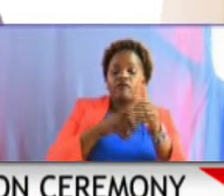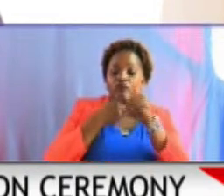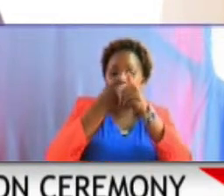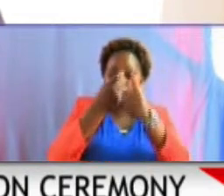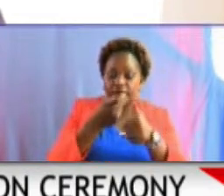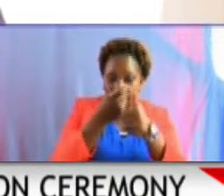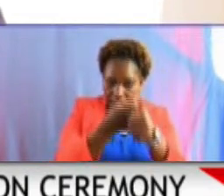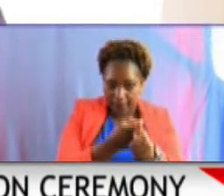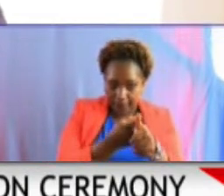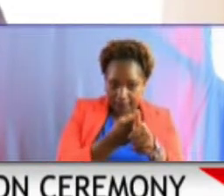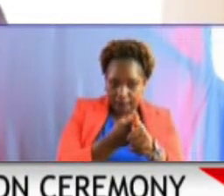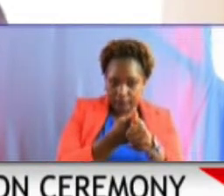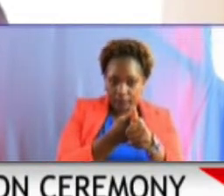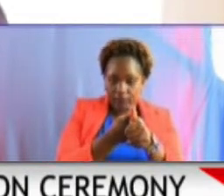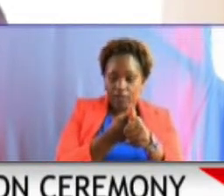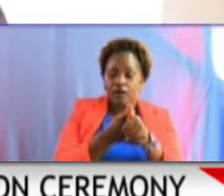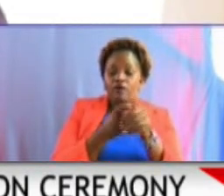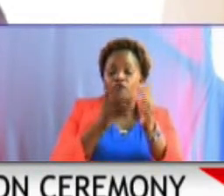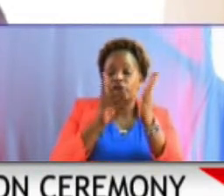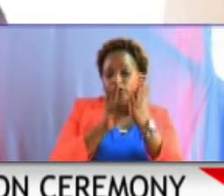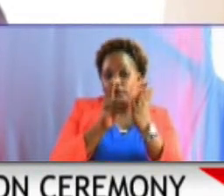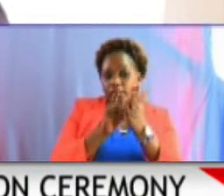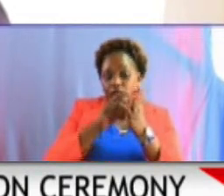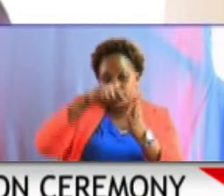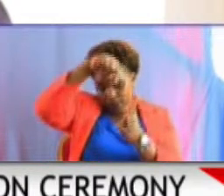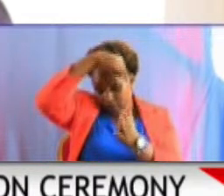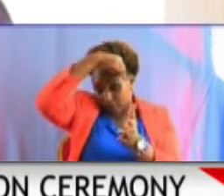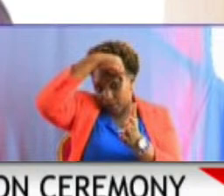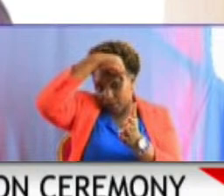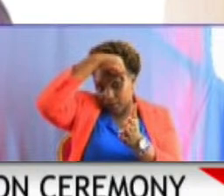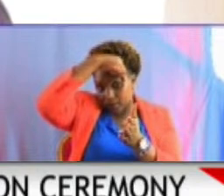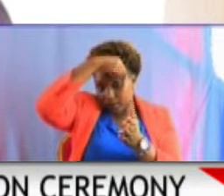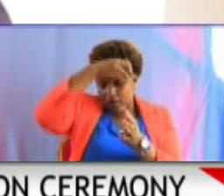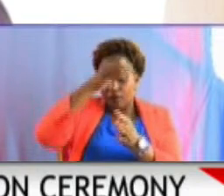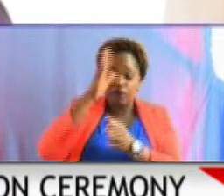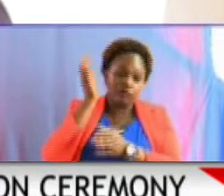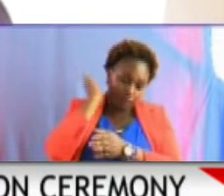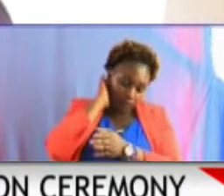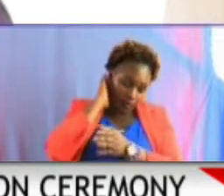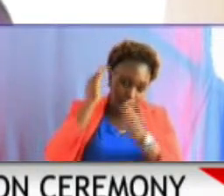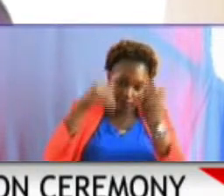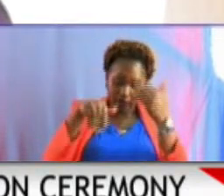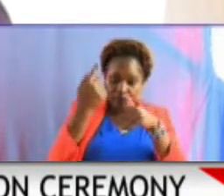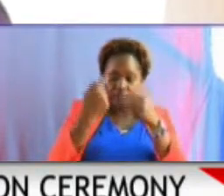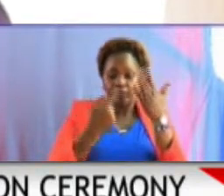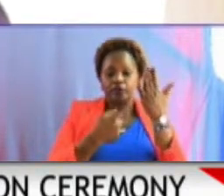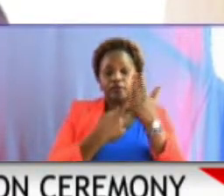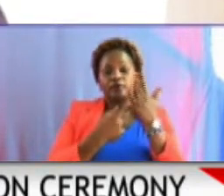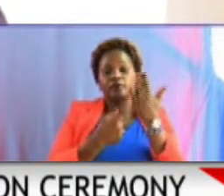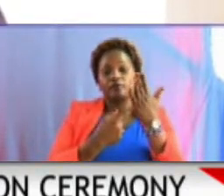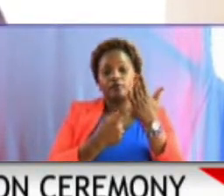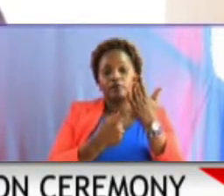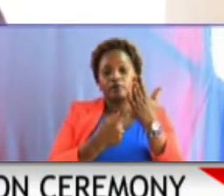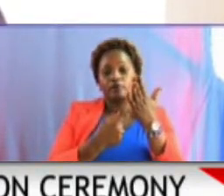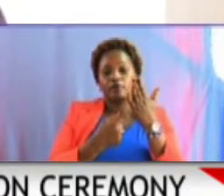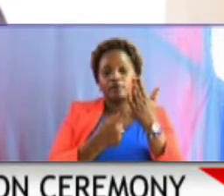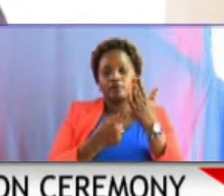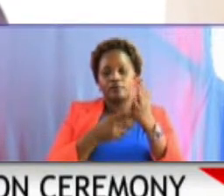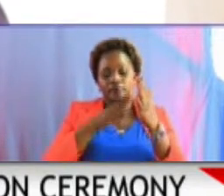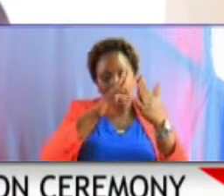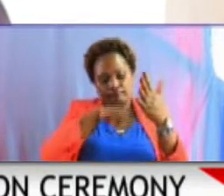of doctorate degrees of Murang'A University of Technology in the following